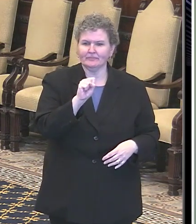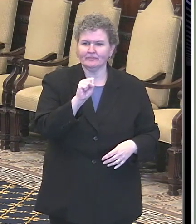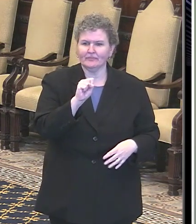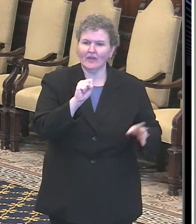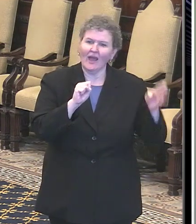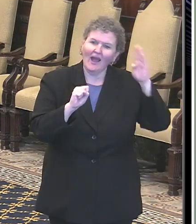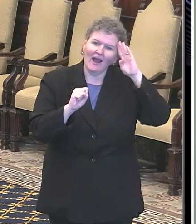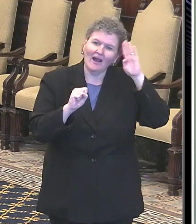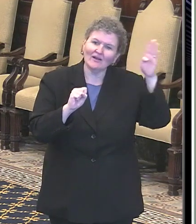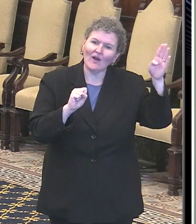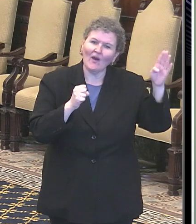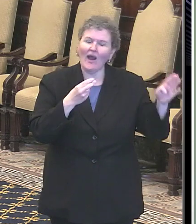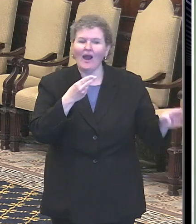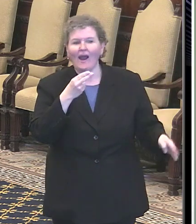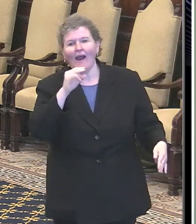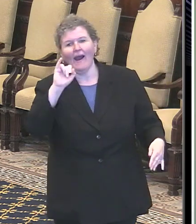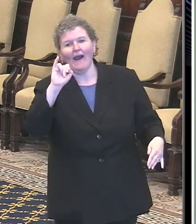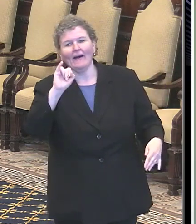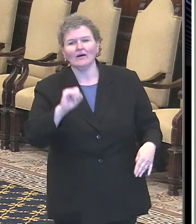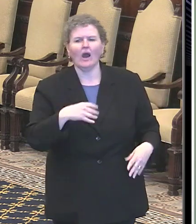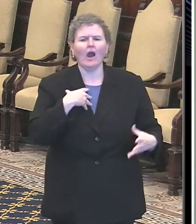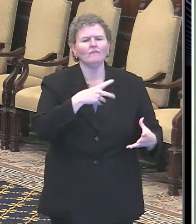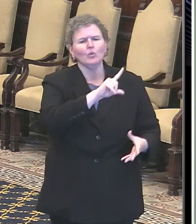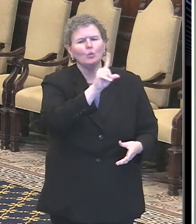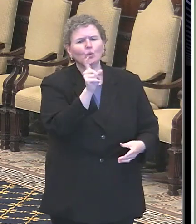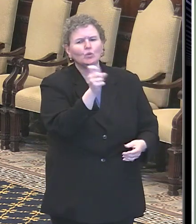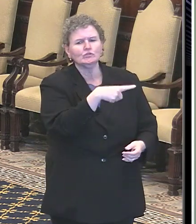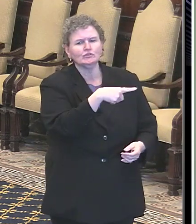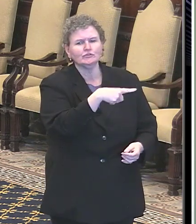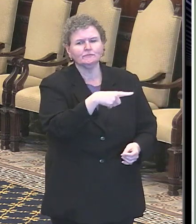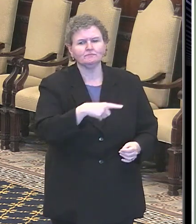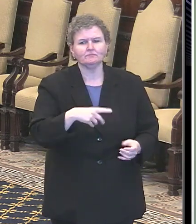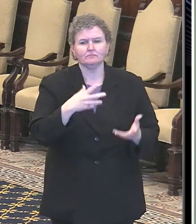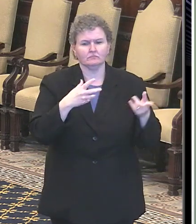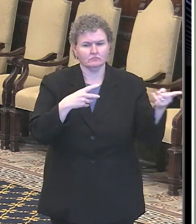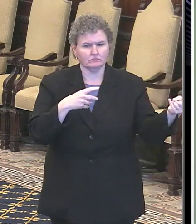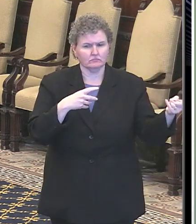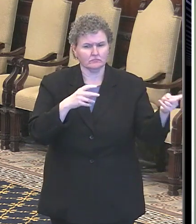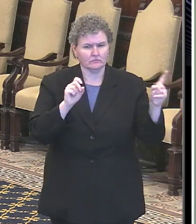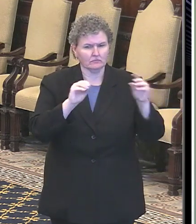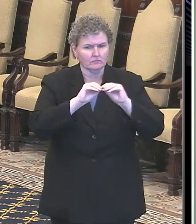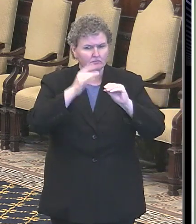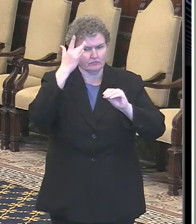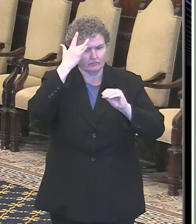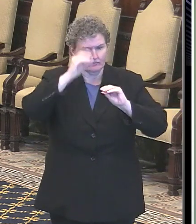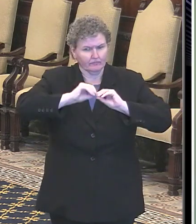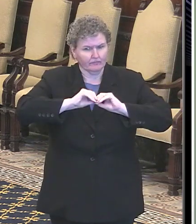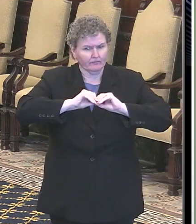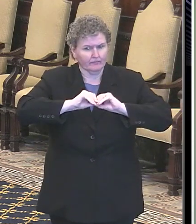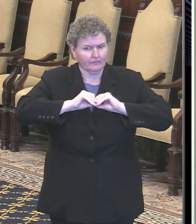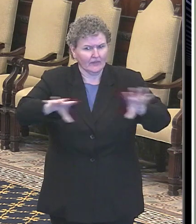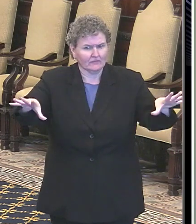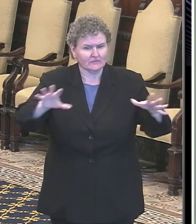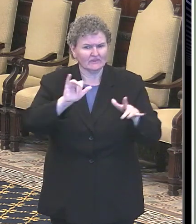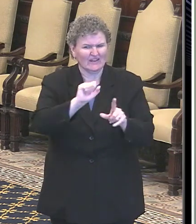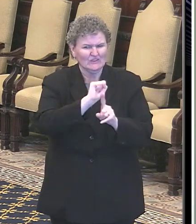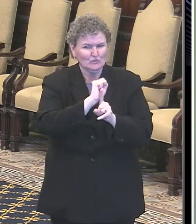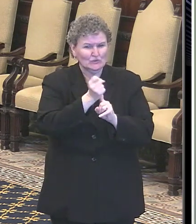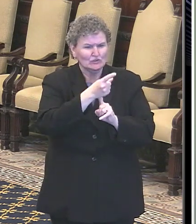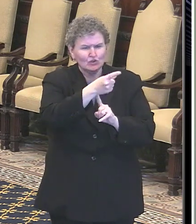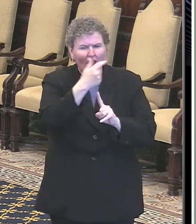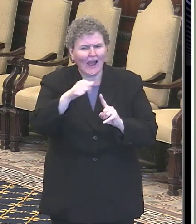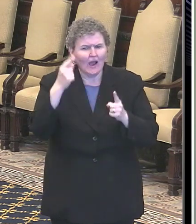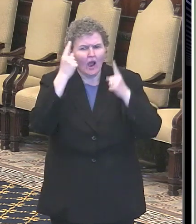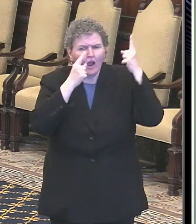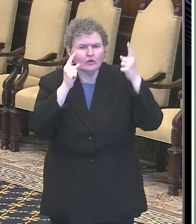Hello, I just wanted to ask, has the current pandemic situation led you to consider any larger structural change